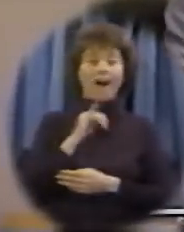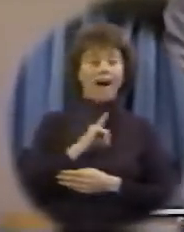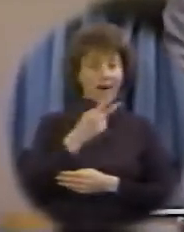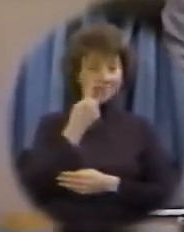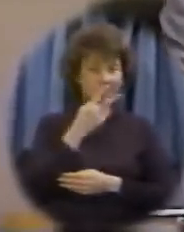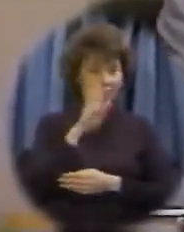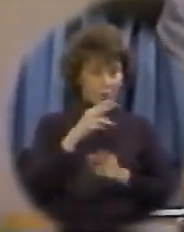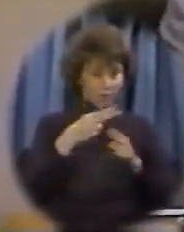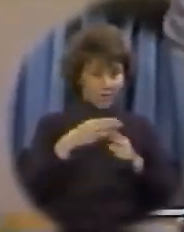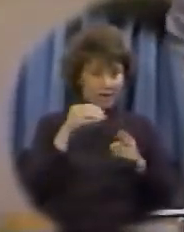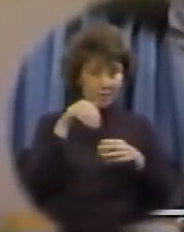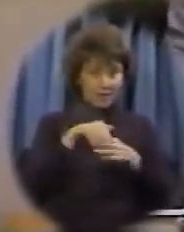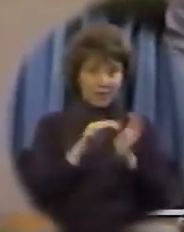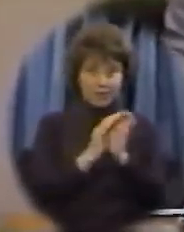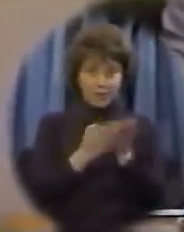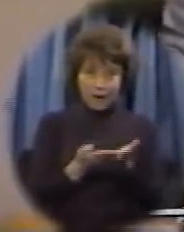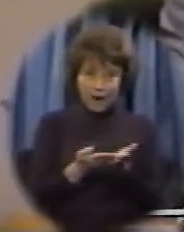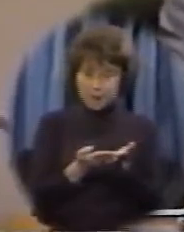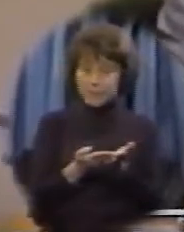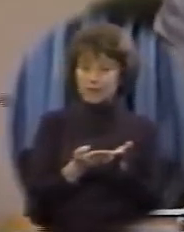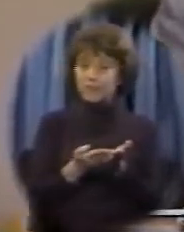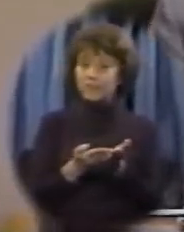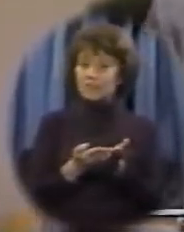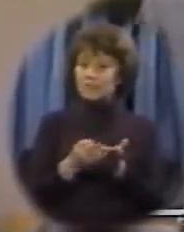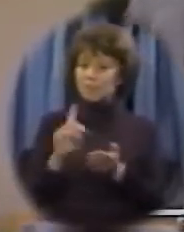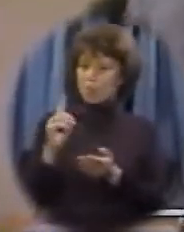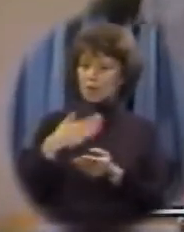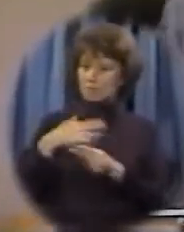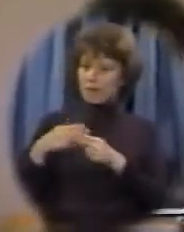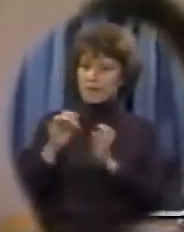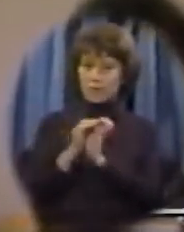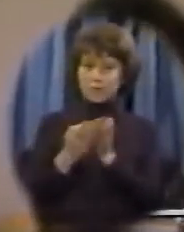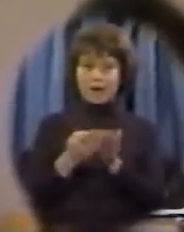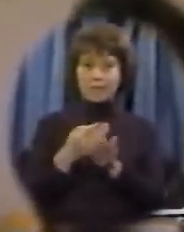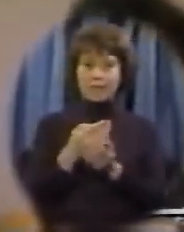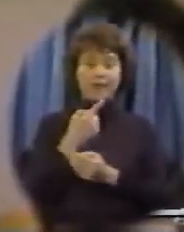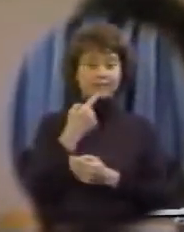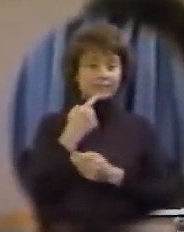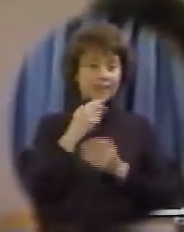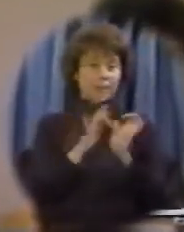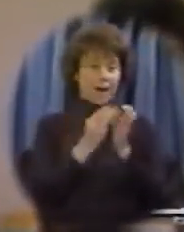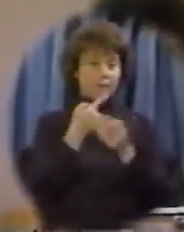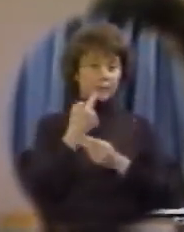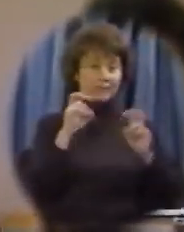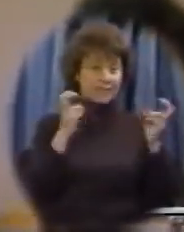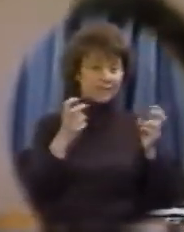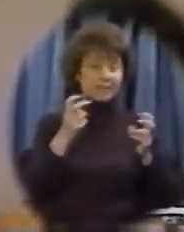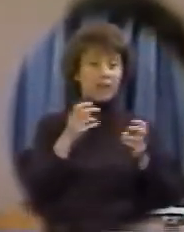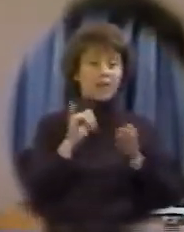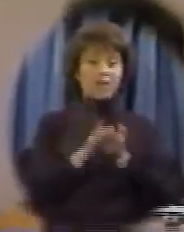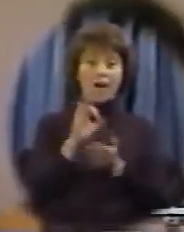heart, there is no God. I said, Mr. Fool, I'm glad to know you. I didn't think I'd ever see you.